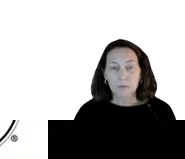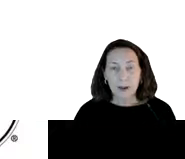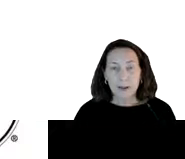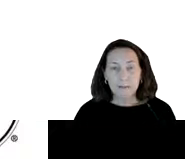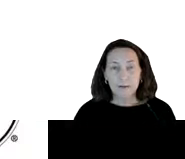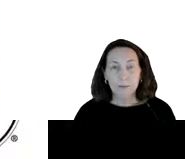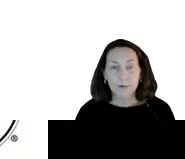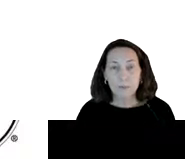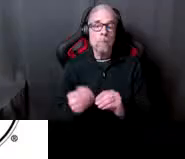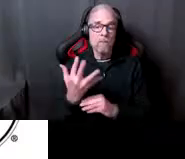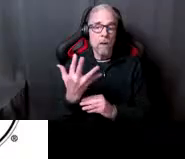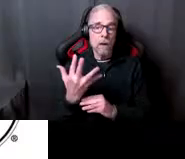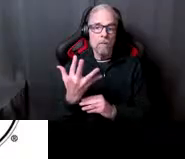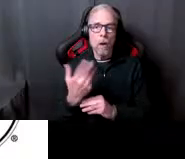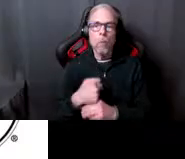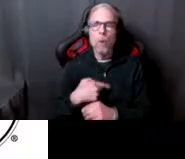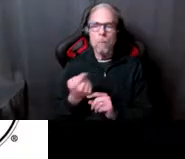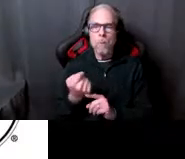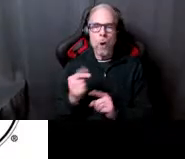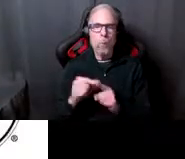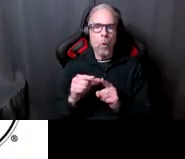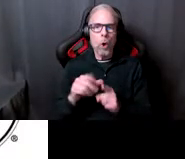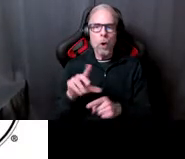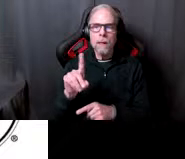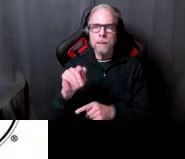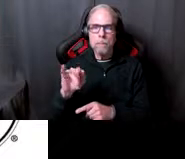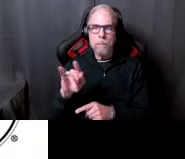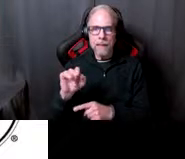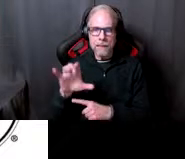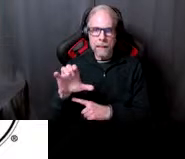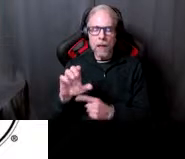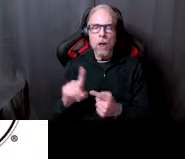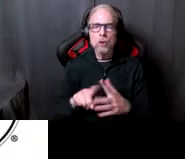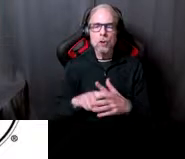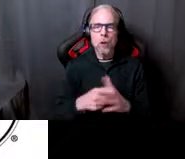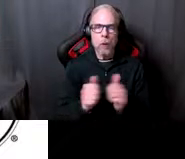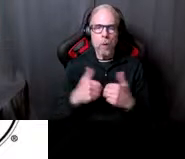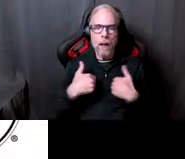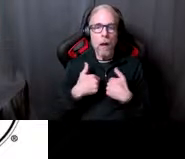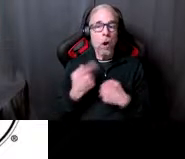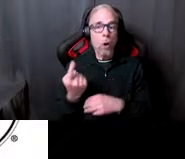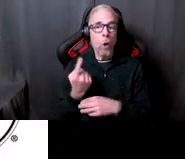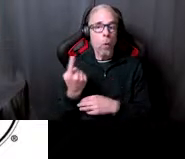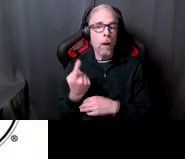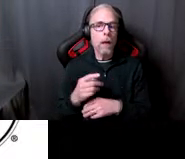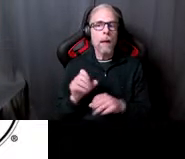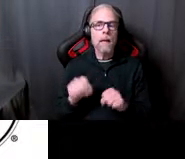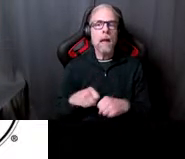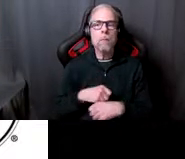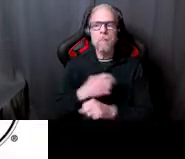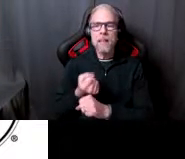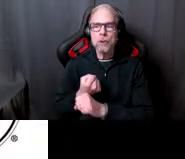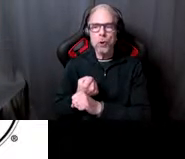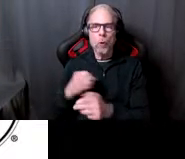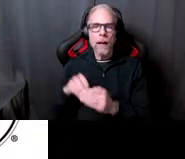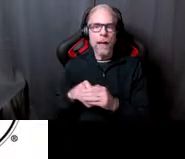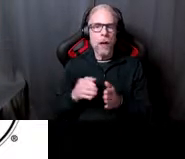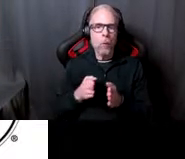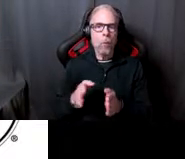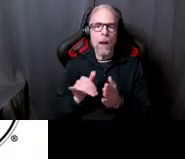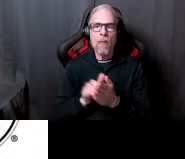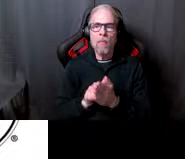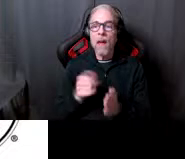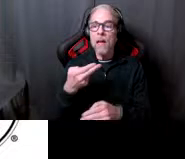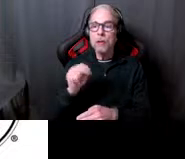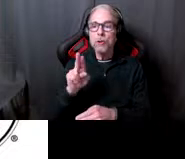Number 5, we remove the word domestic and started with animals shall only be secured in a manner that is